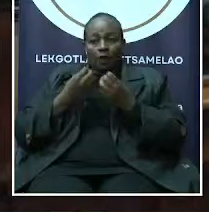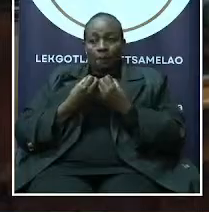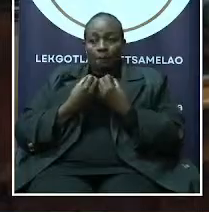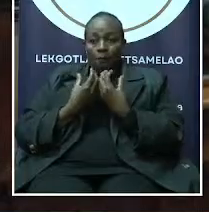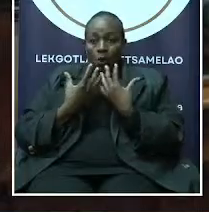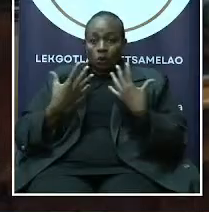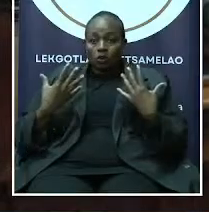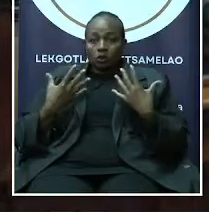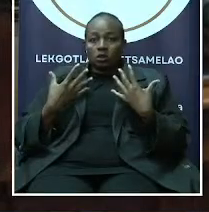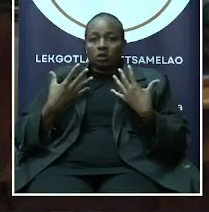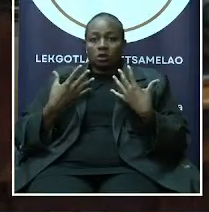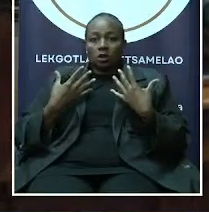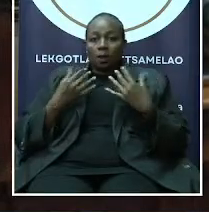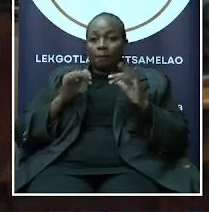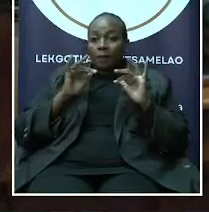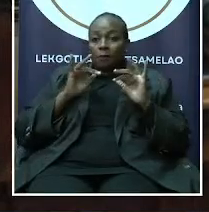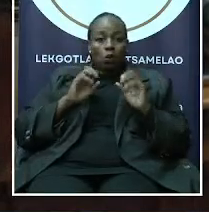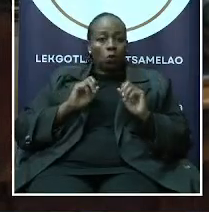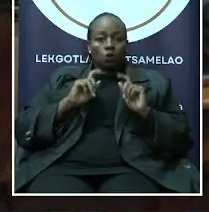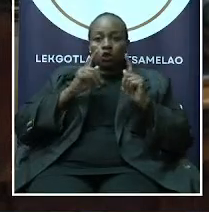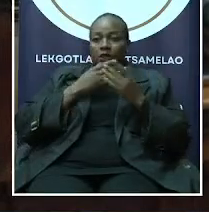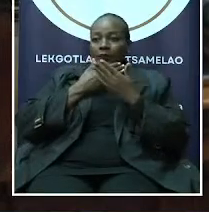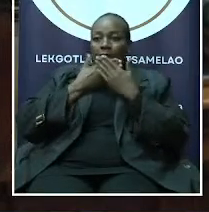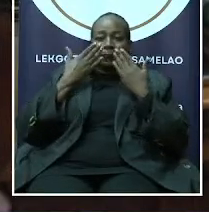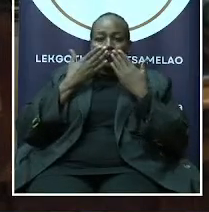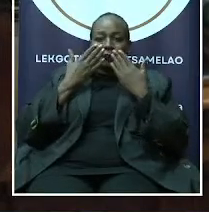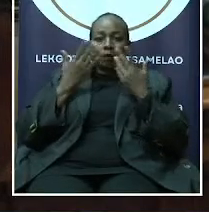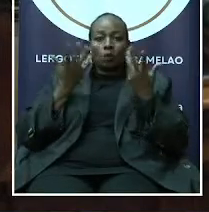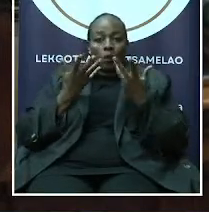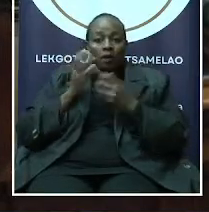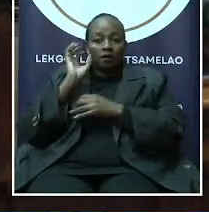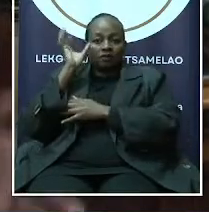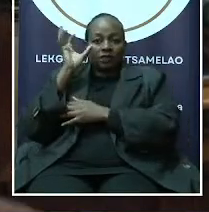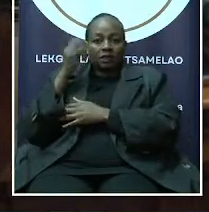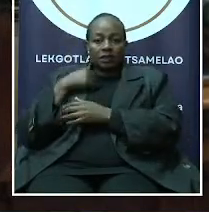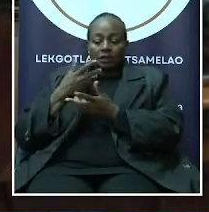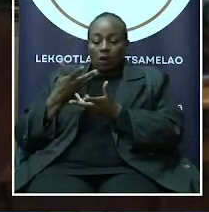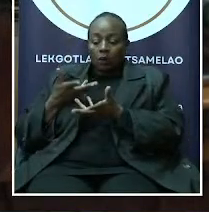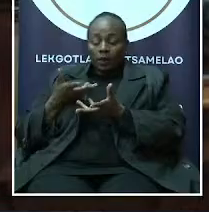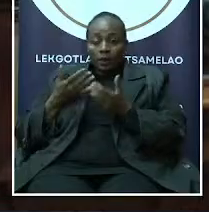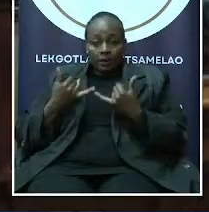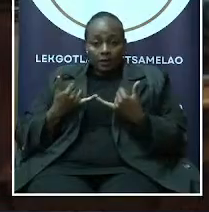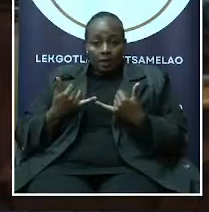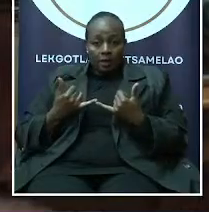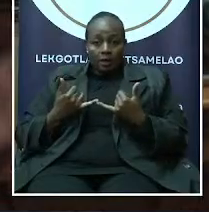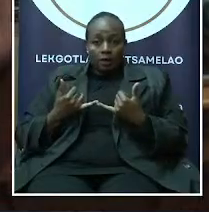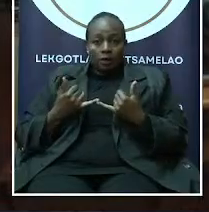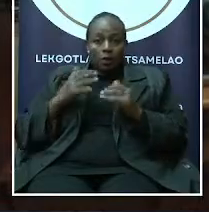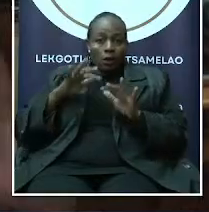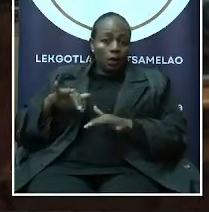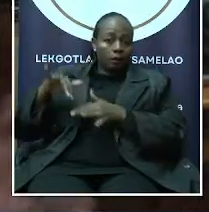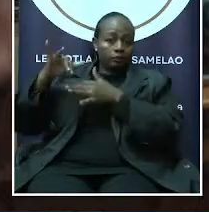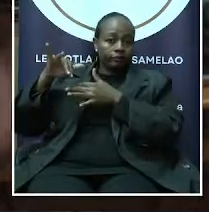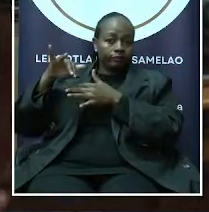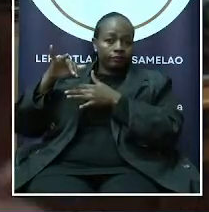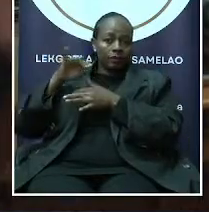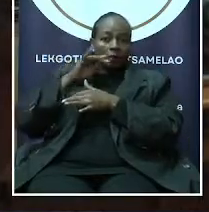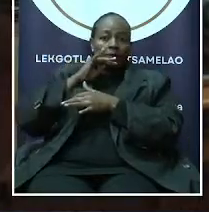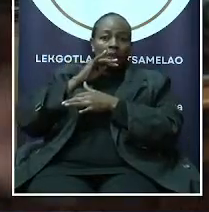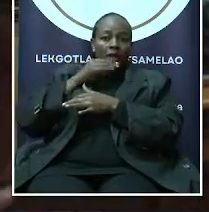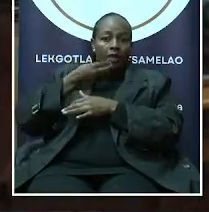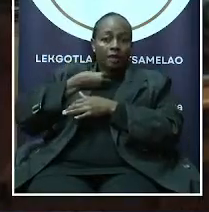most disadvantaged young people in Free State. And if this house here is not going to take young